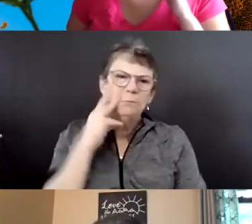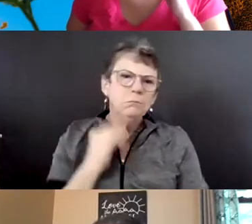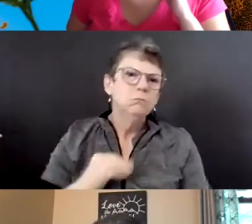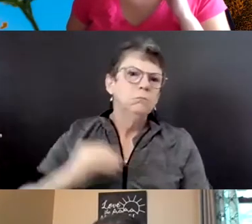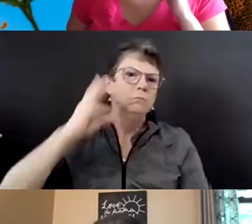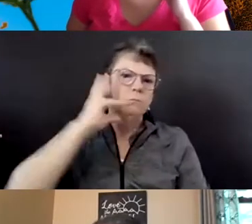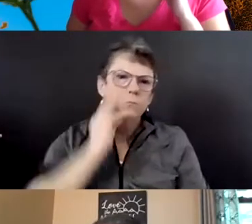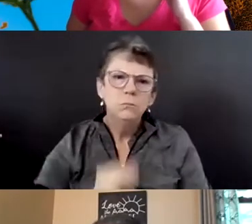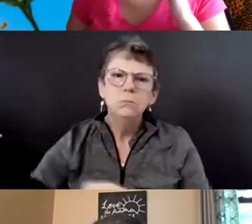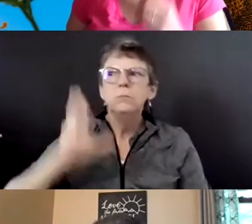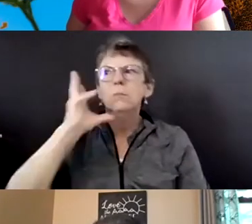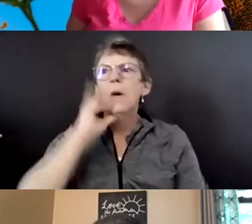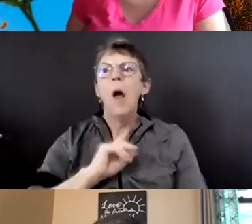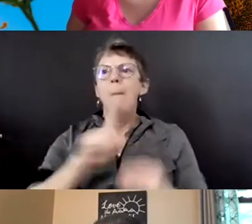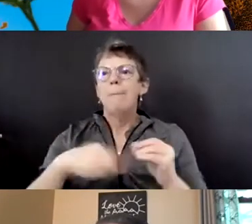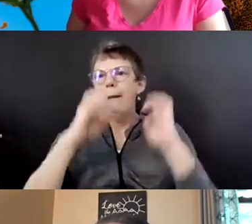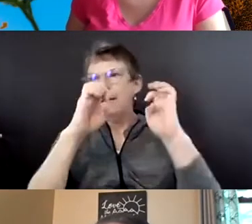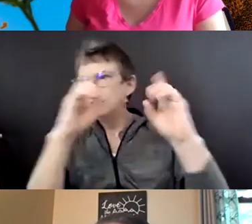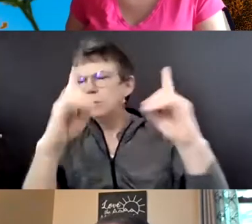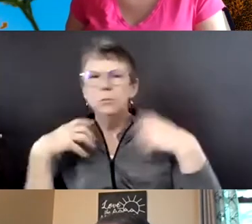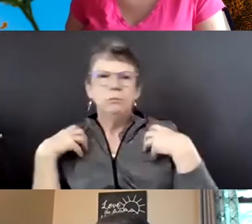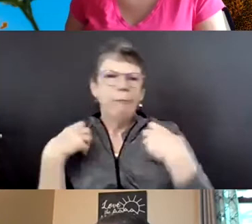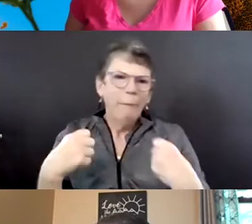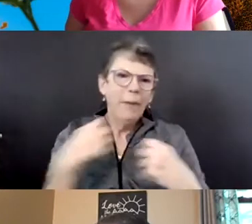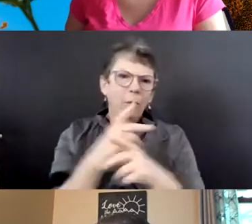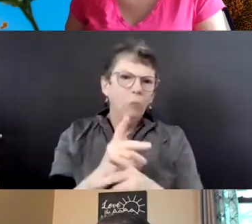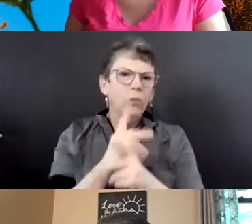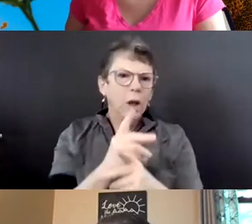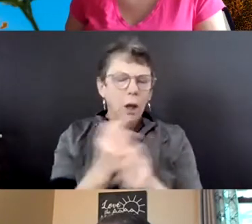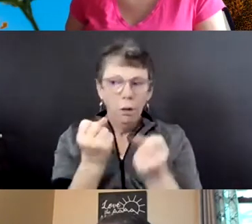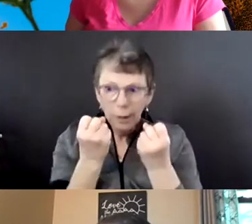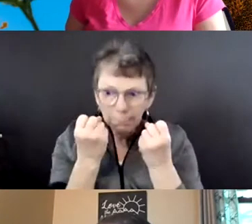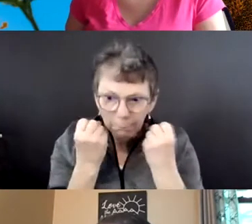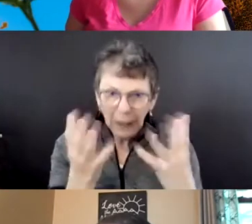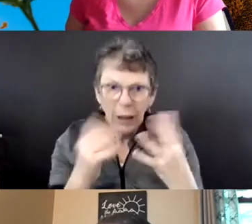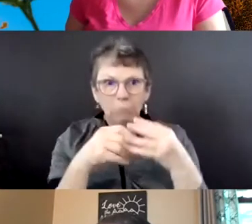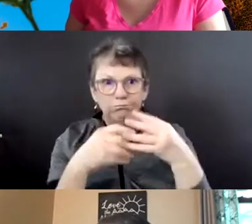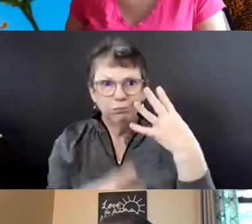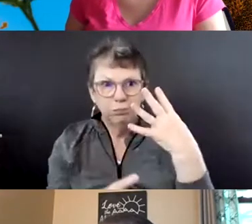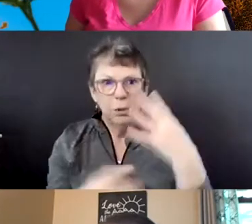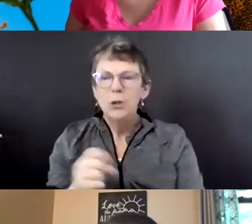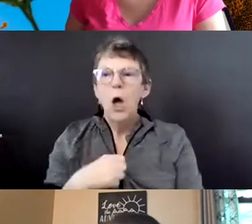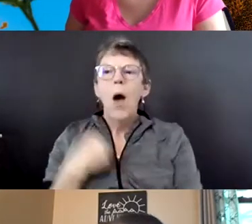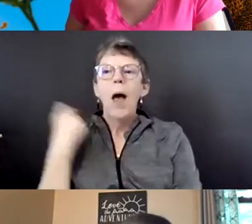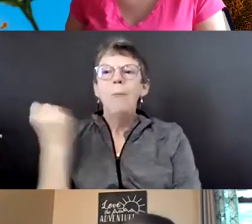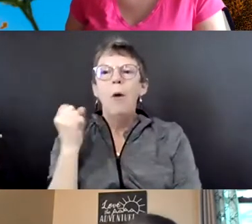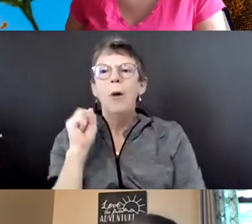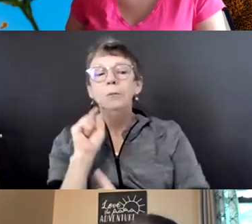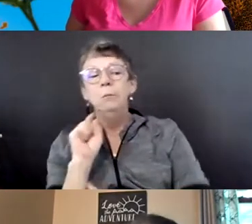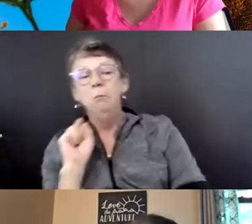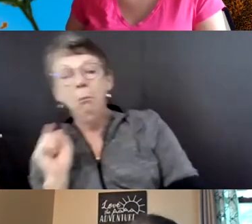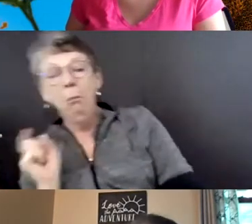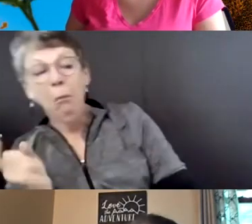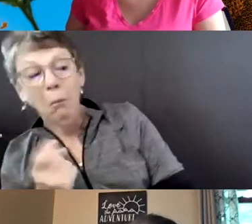issues about education and healthcare and many other things. So I'm always popping my head into her office and asking